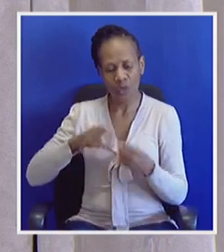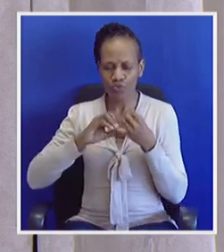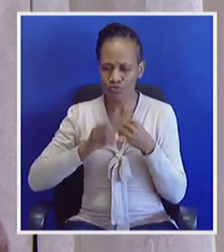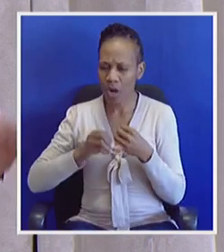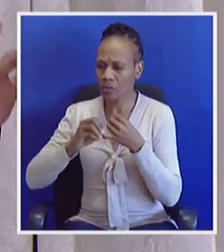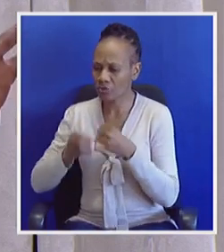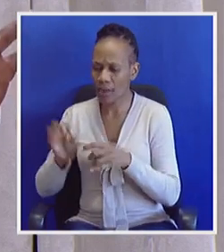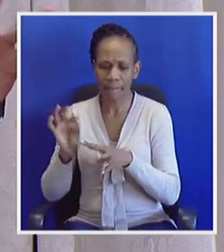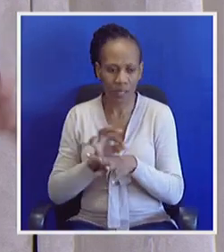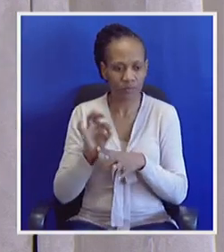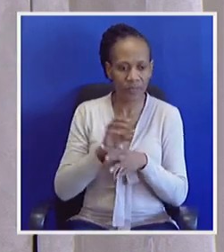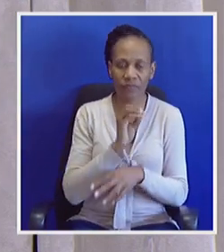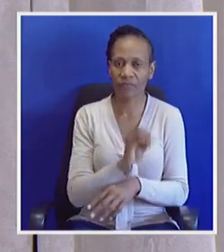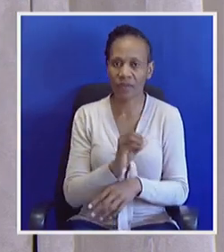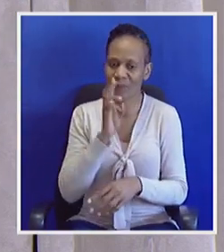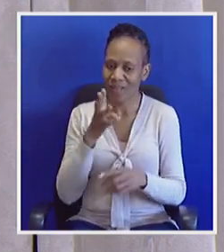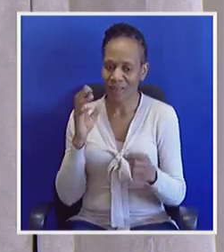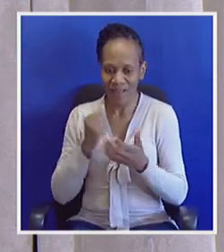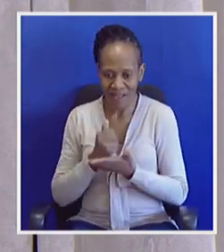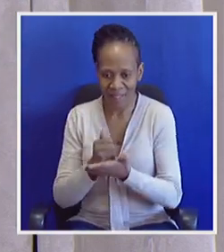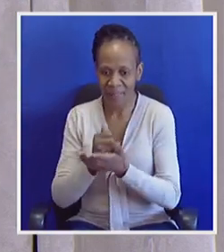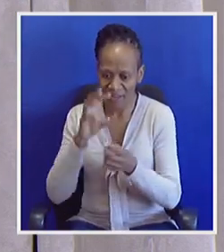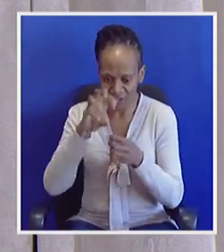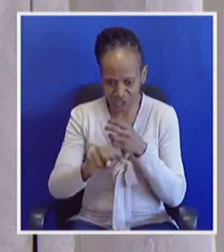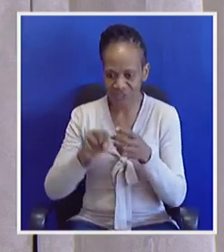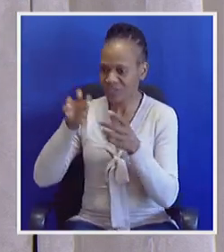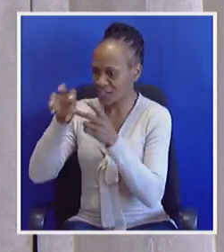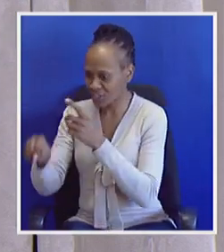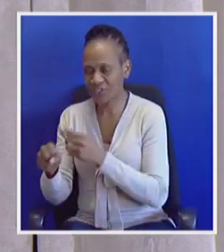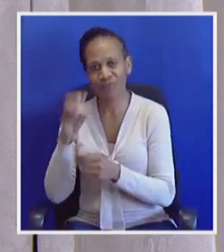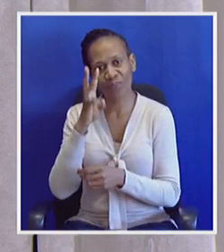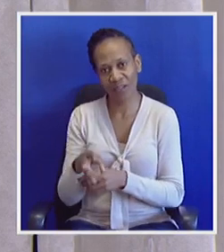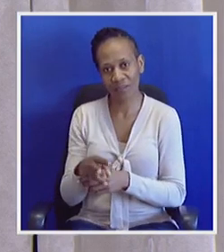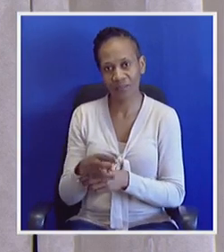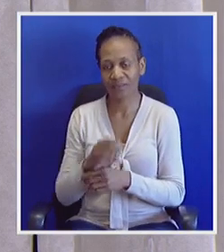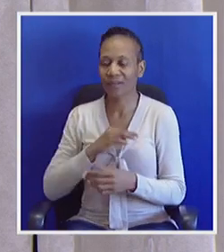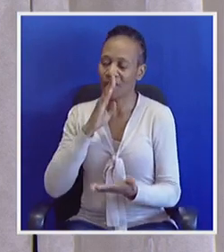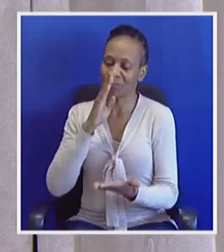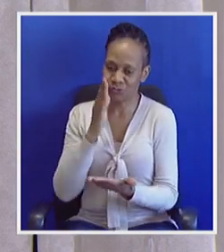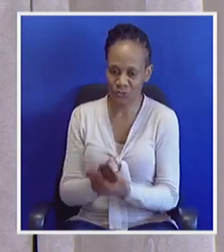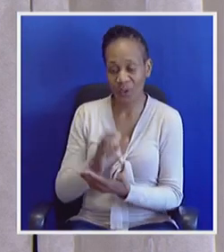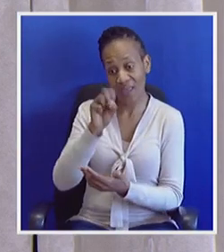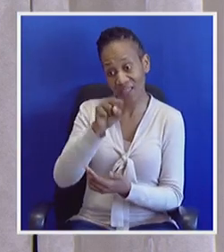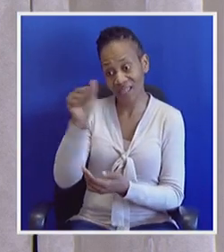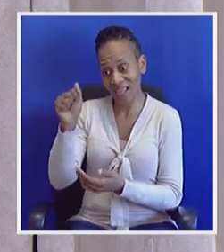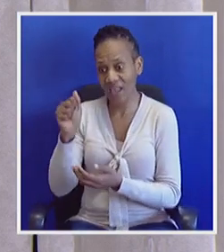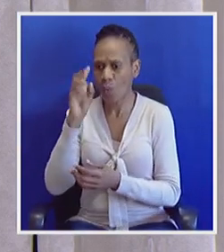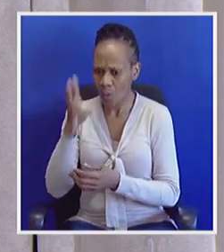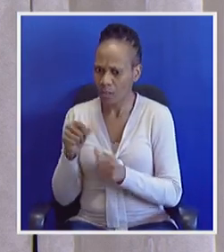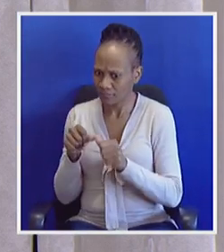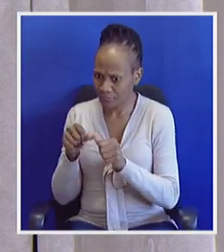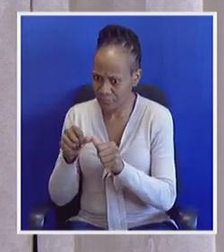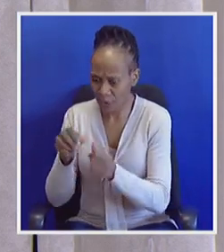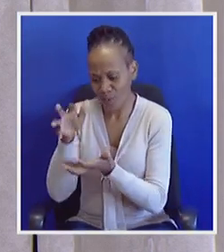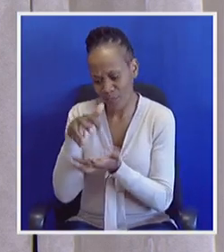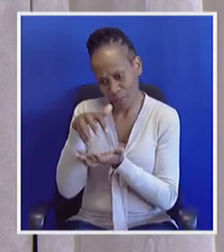place are meant to achieve precisely both. And we are sure that we will get SAA into profitability going forward